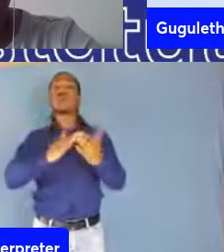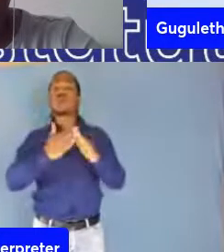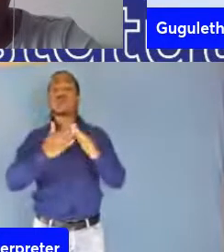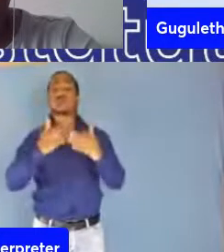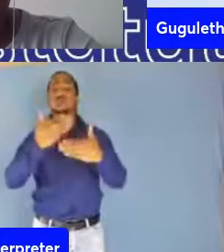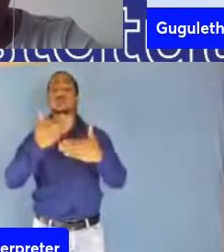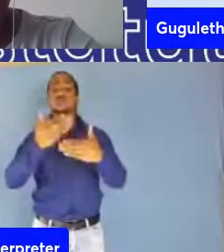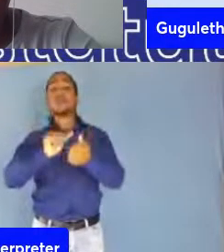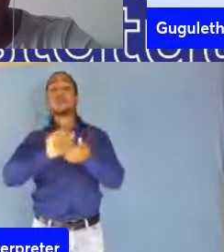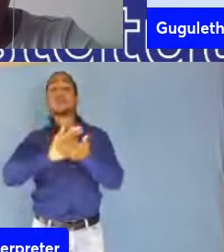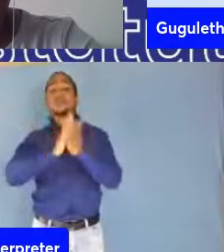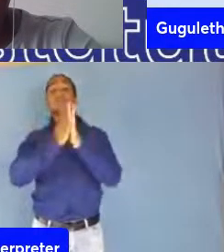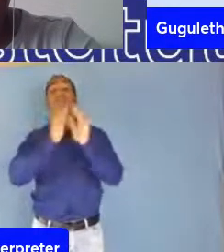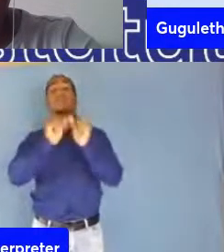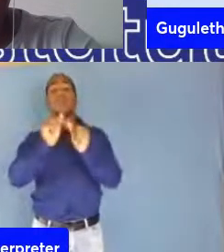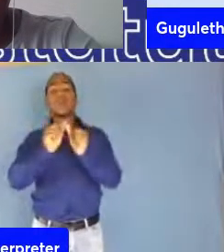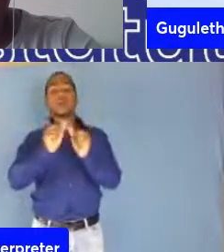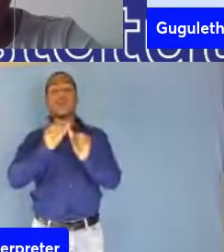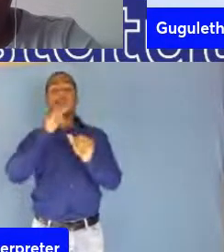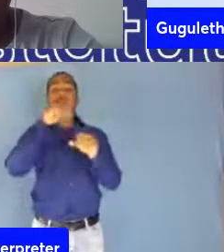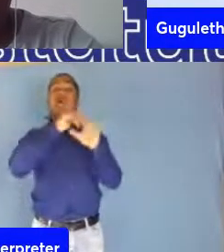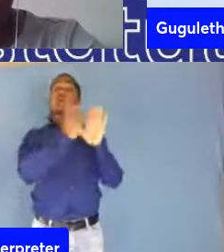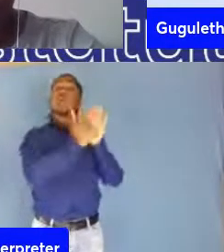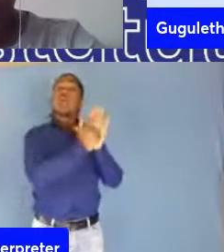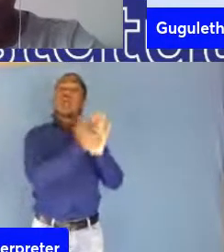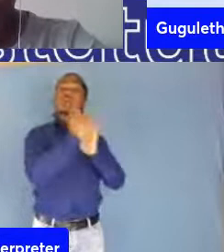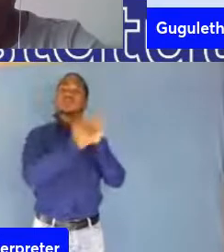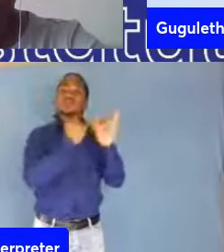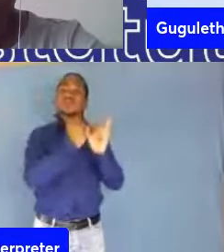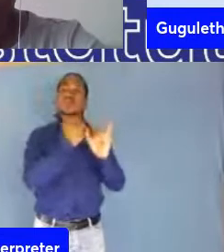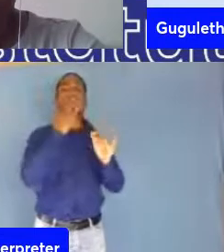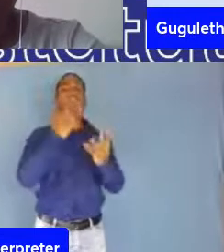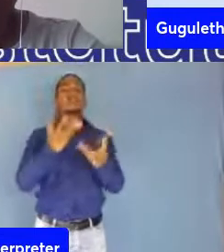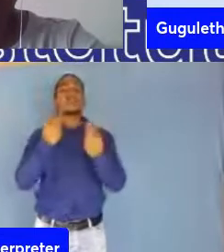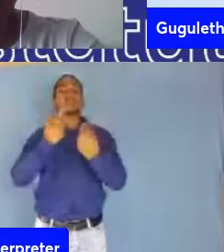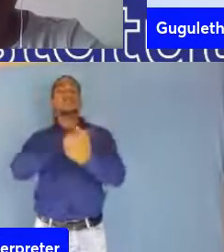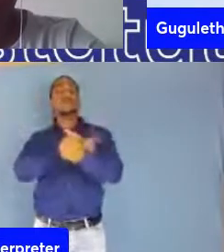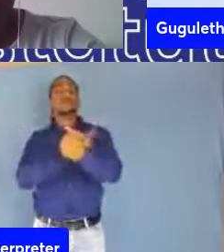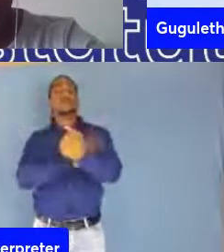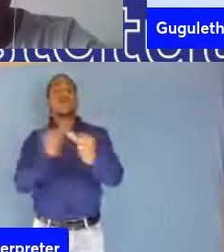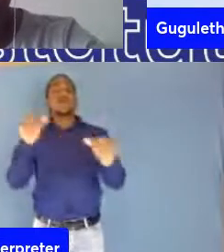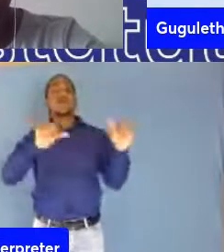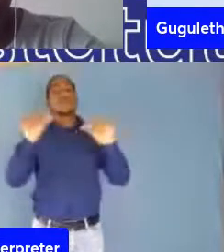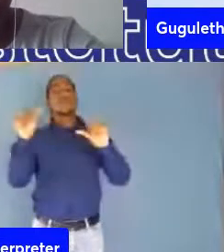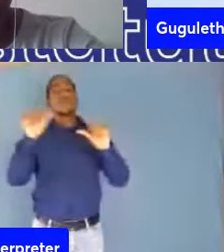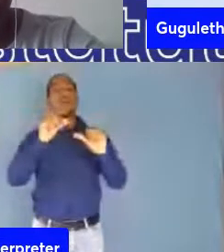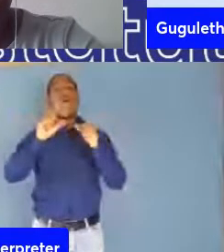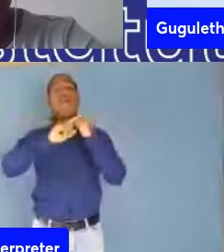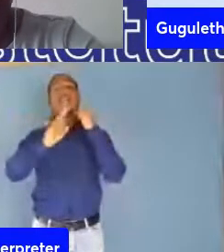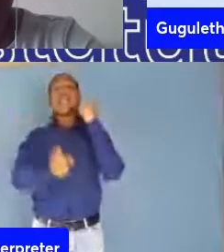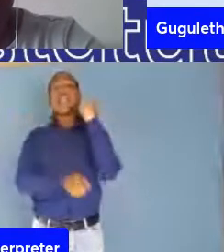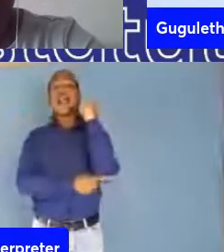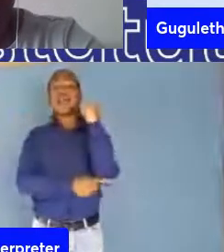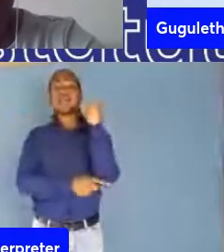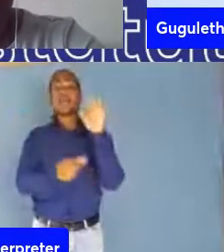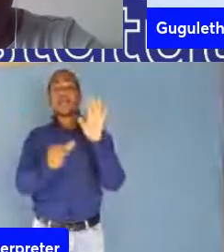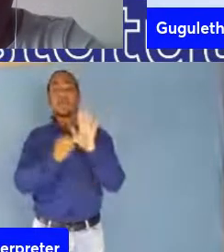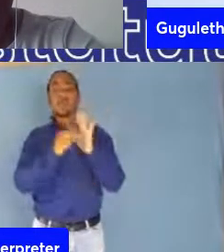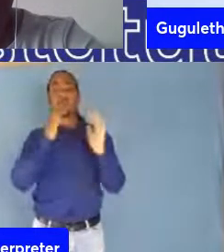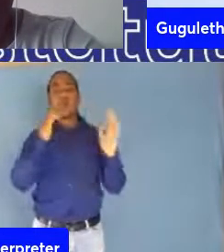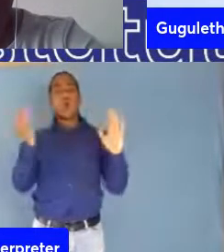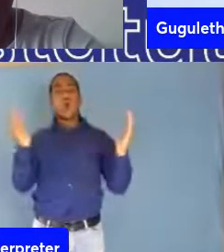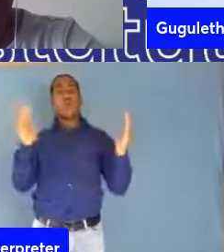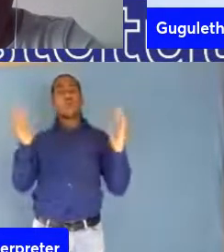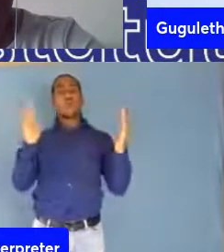allowing these people to get back their power. And I think last and most importantly, comprehensive sexual education. So in